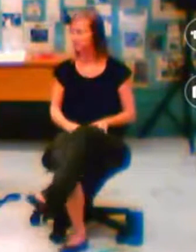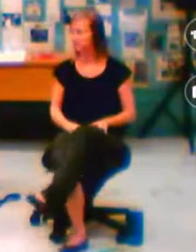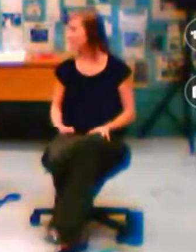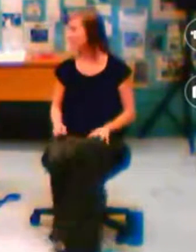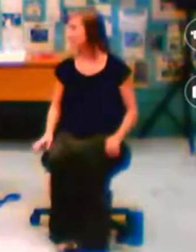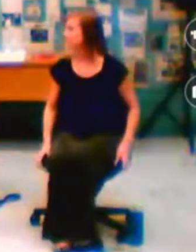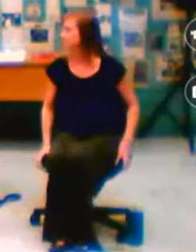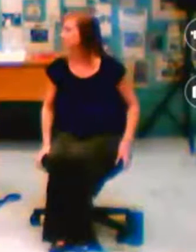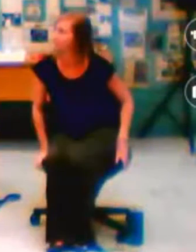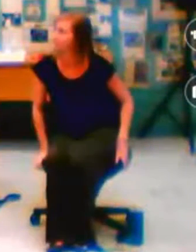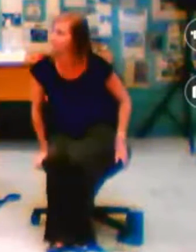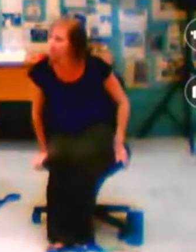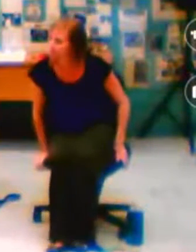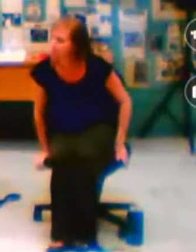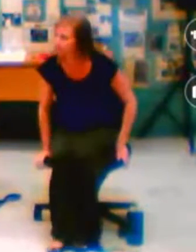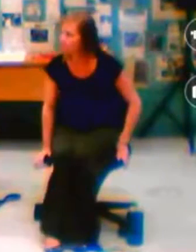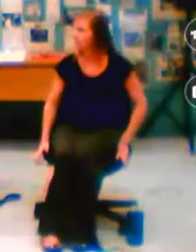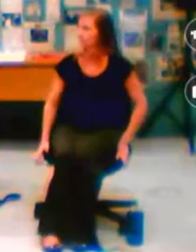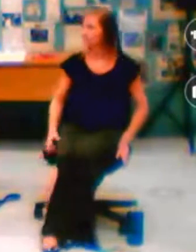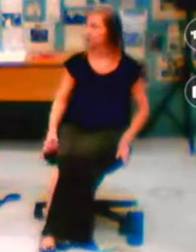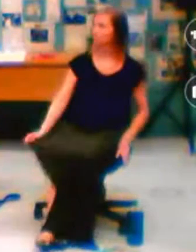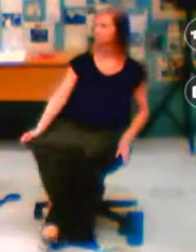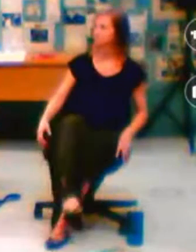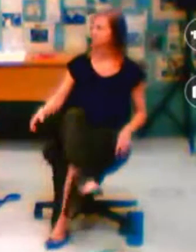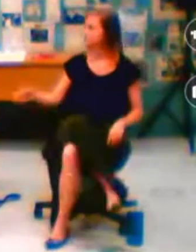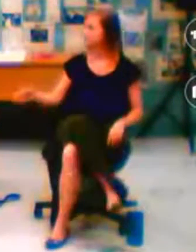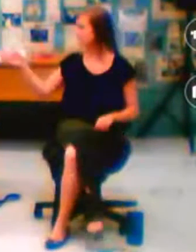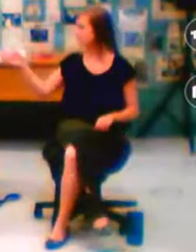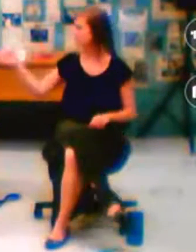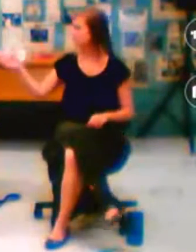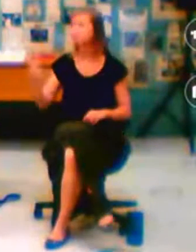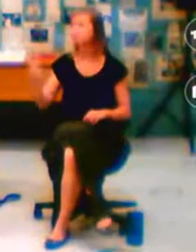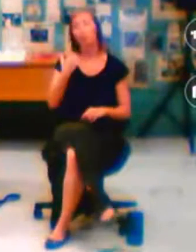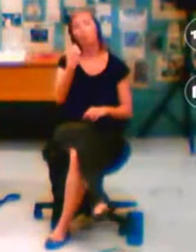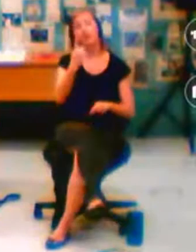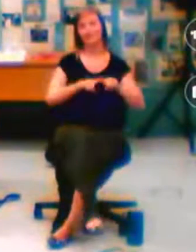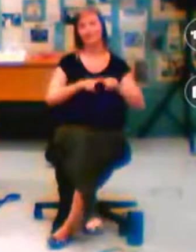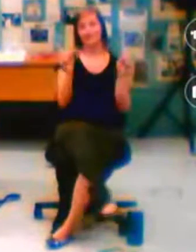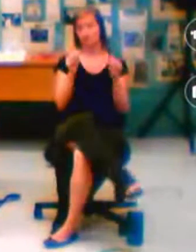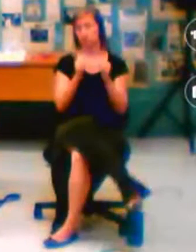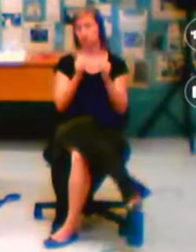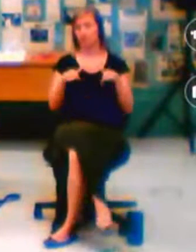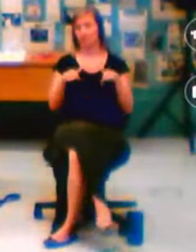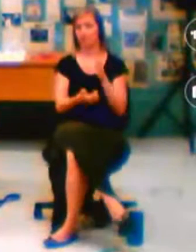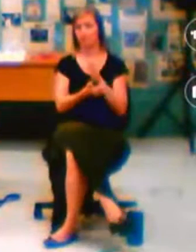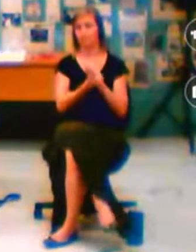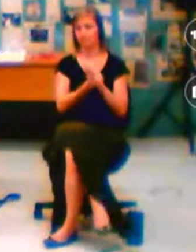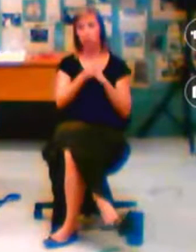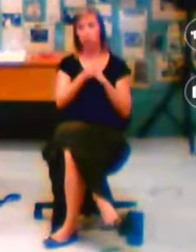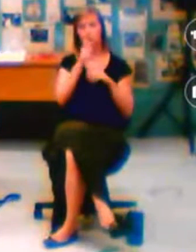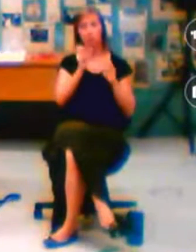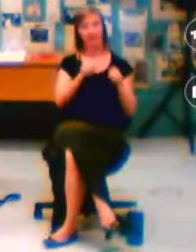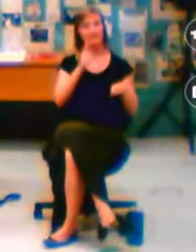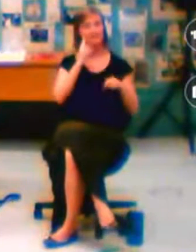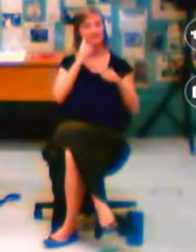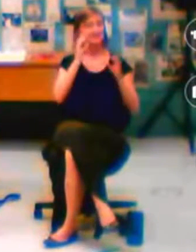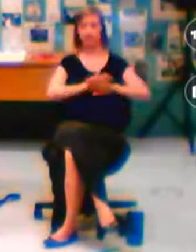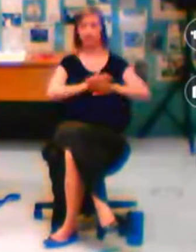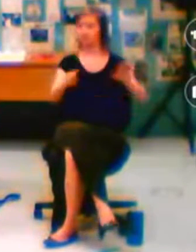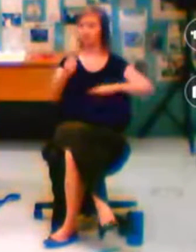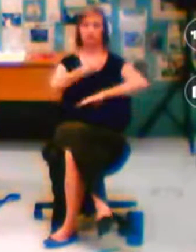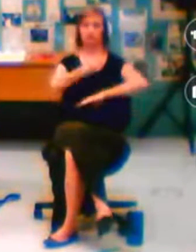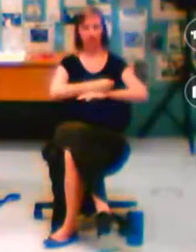or Medicaid pays for now? No, I don't know that. I think Medicaid does, but okay. I don't know for sure. Yeah.